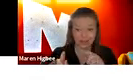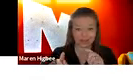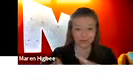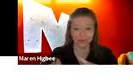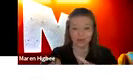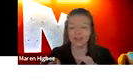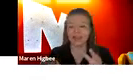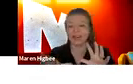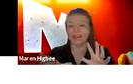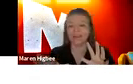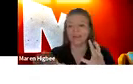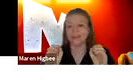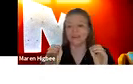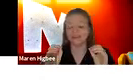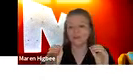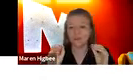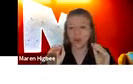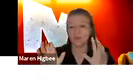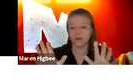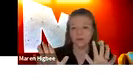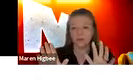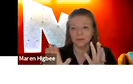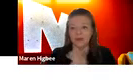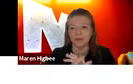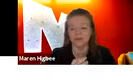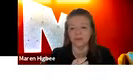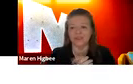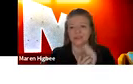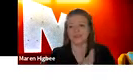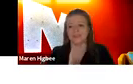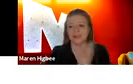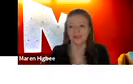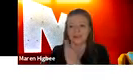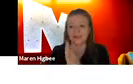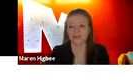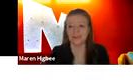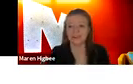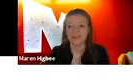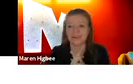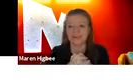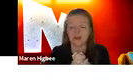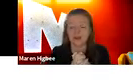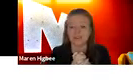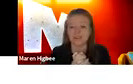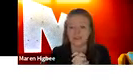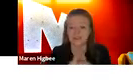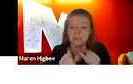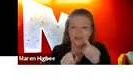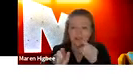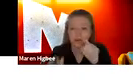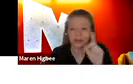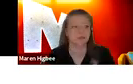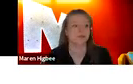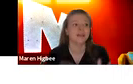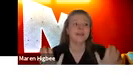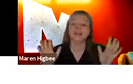have had a peek at this tool and it is mind-bogglingly cool. I was really excited. So I can't wait to see another demo of it because we just did